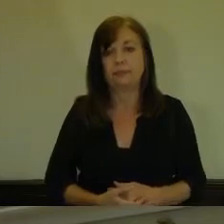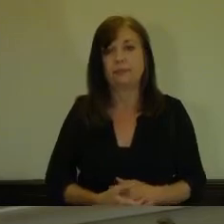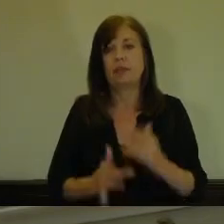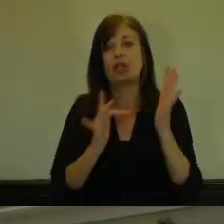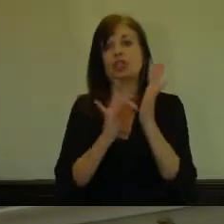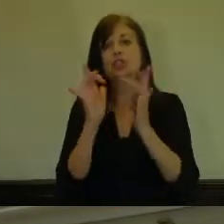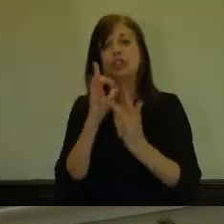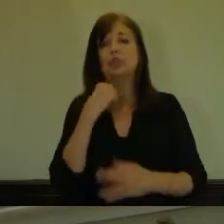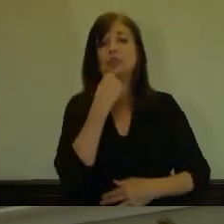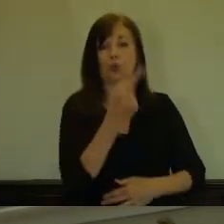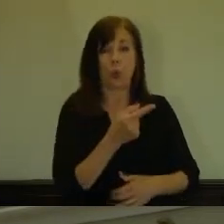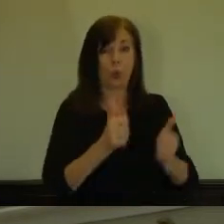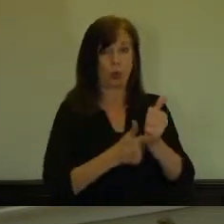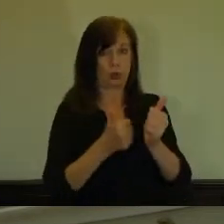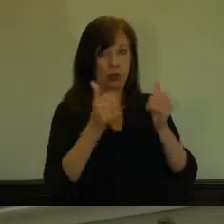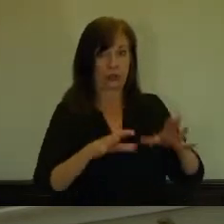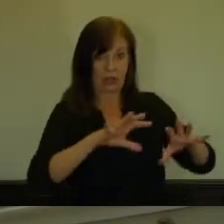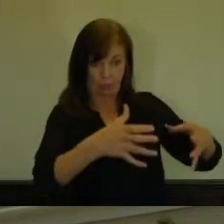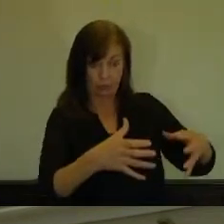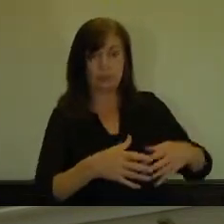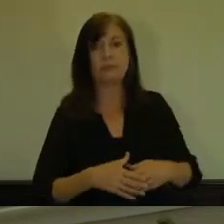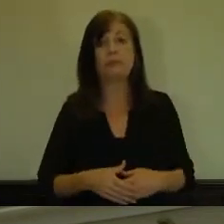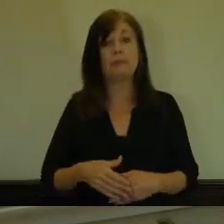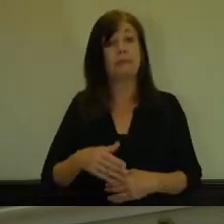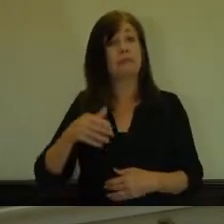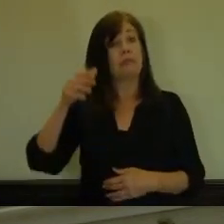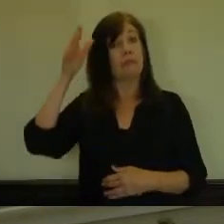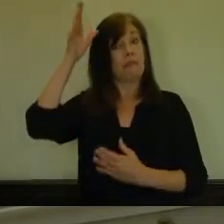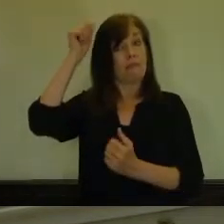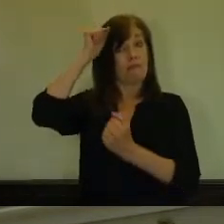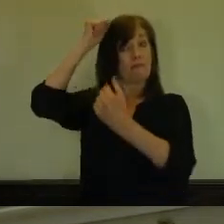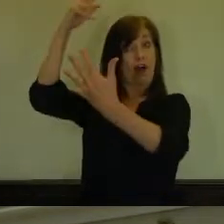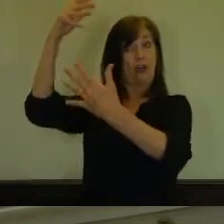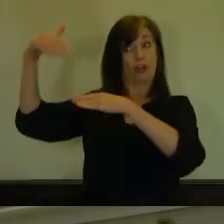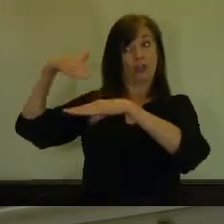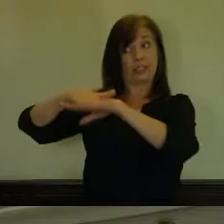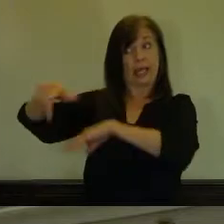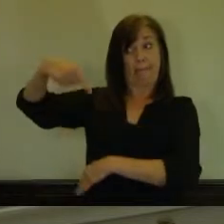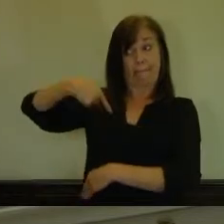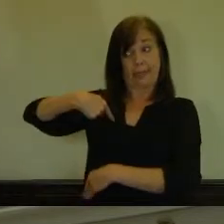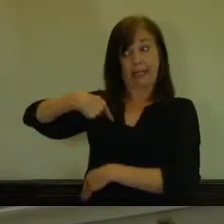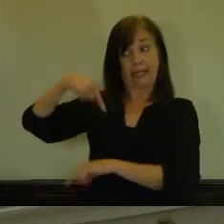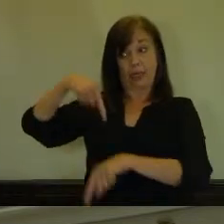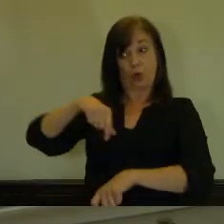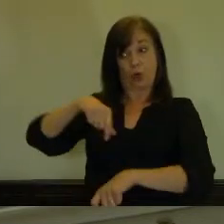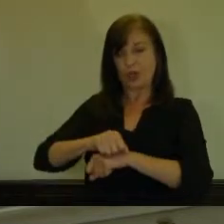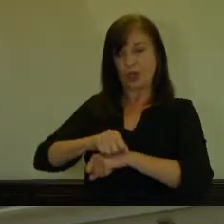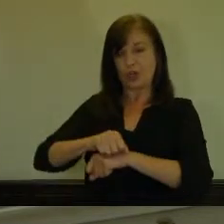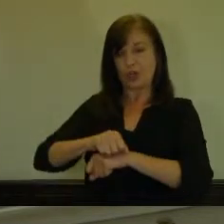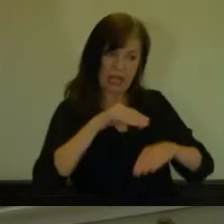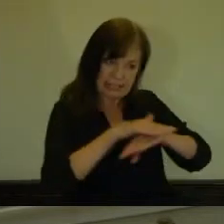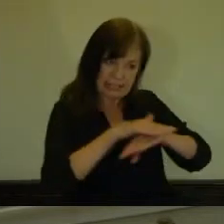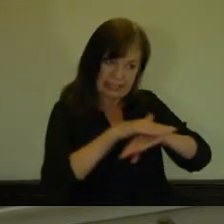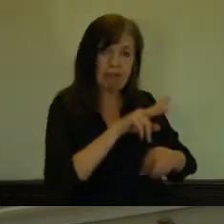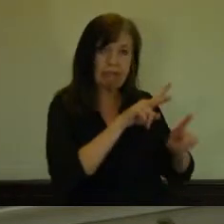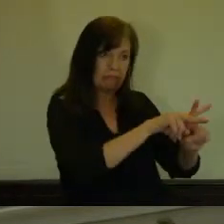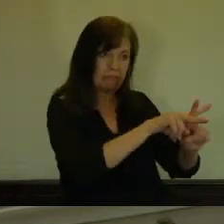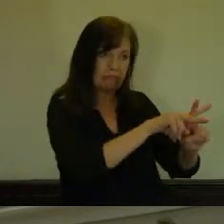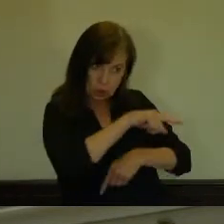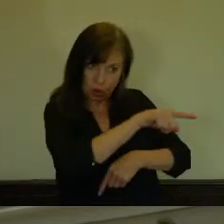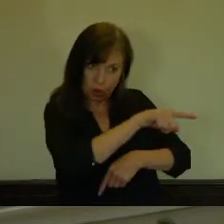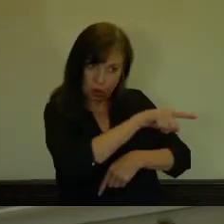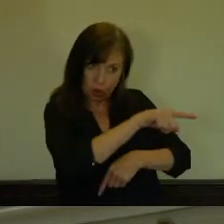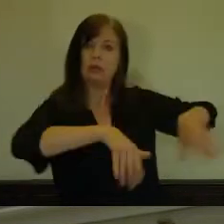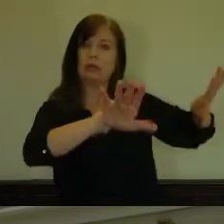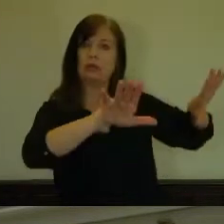He tells the disciples in this gospel, "As the Father has sent me, so I send you." He knows that the world needs